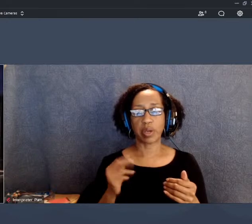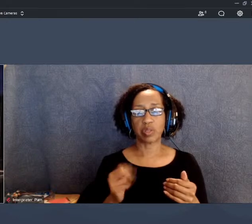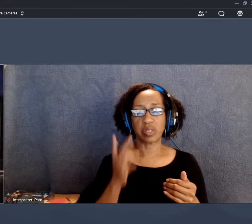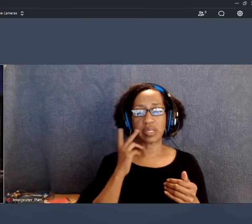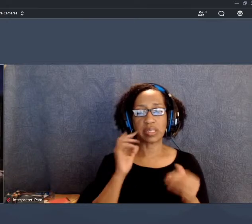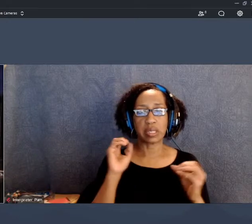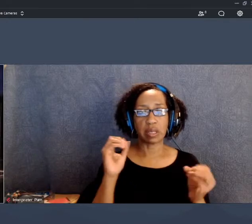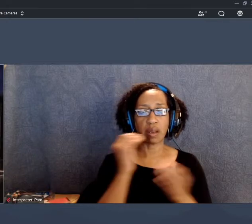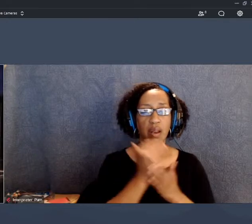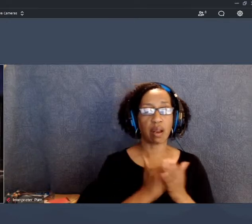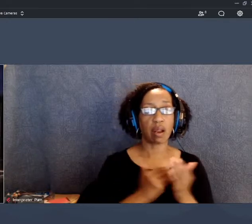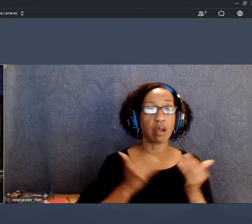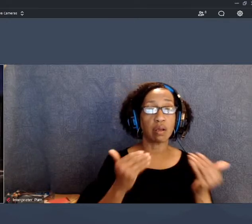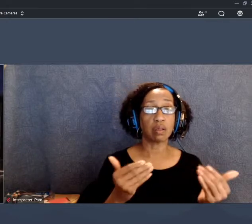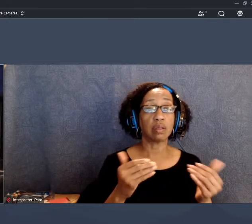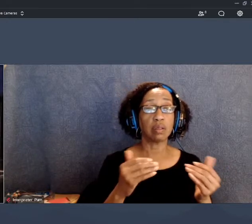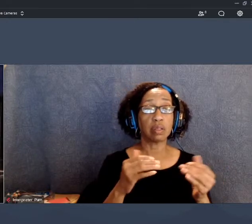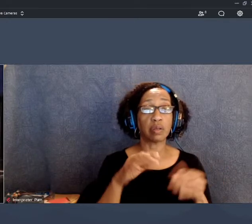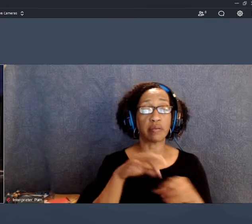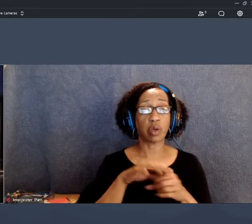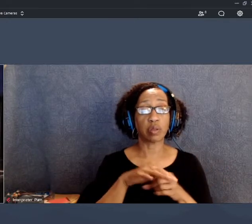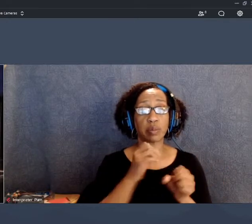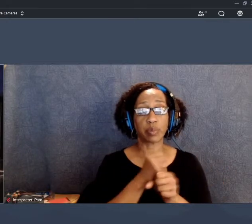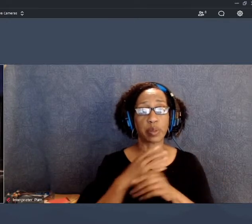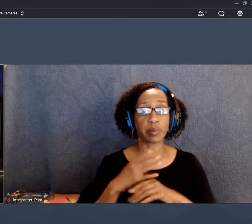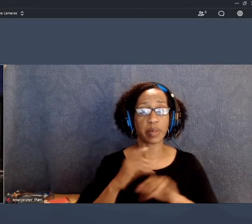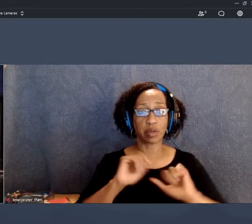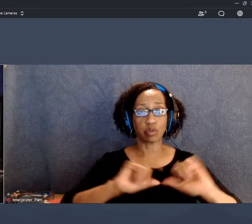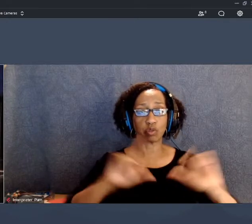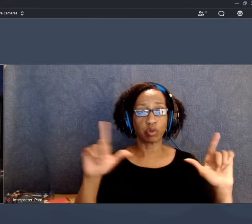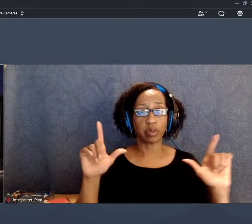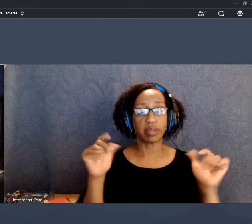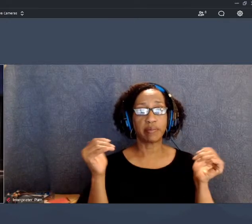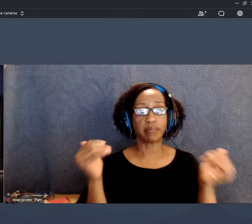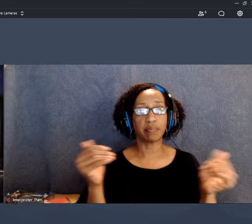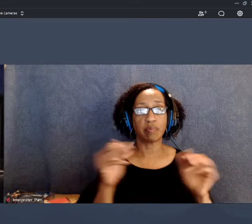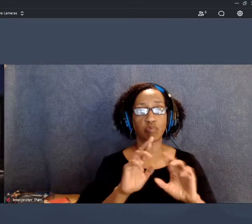vote on item 43. Please, press screens, cast your votes.